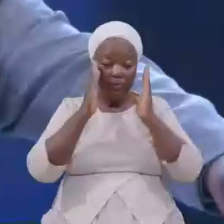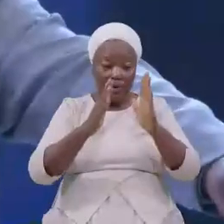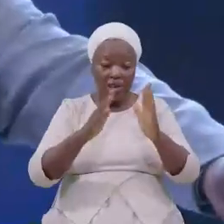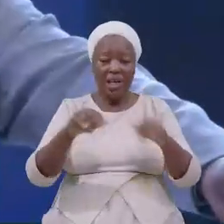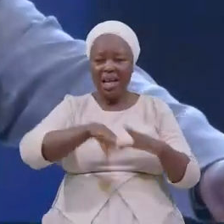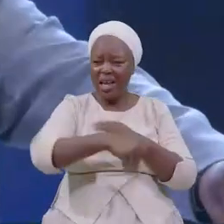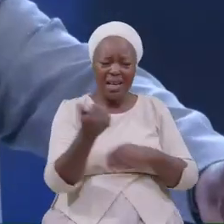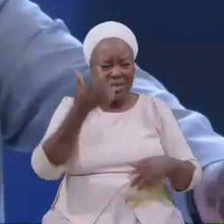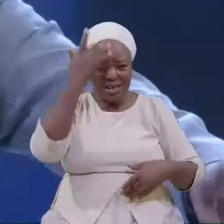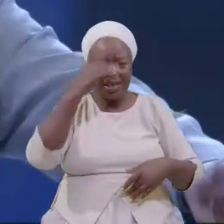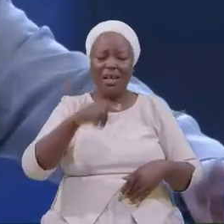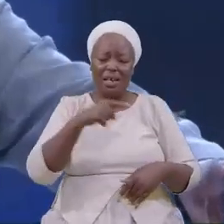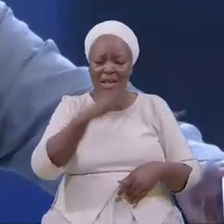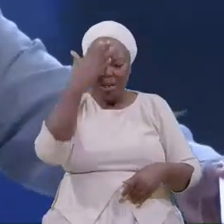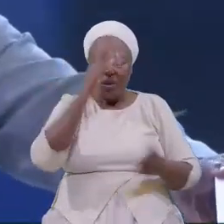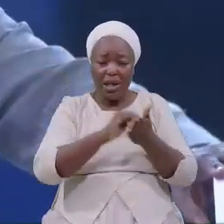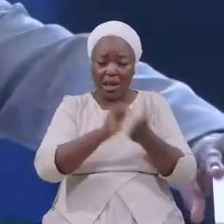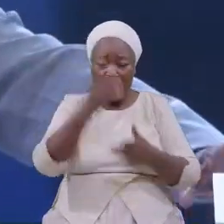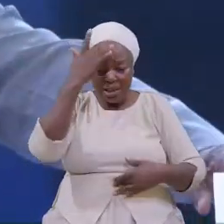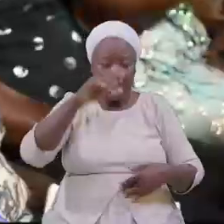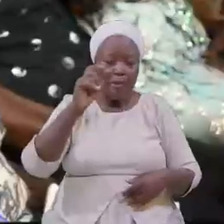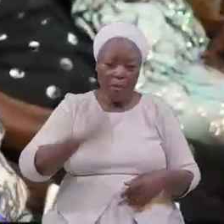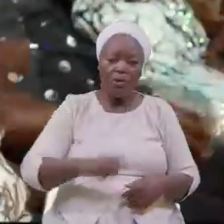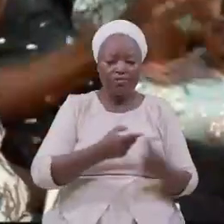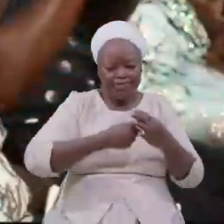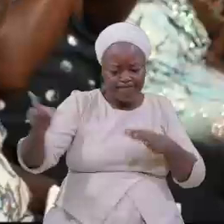knew that sickness must vanish away.